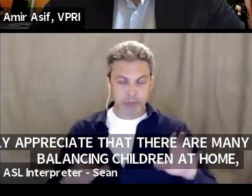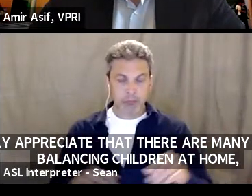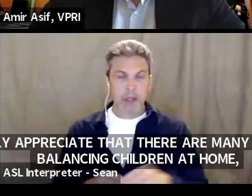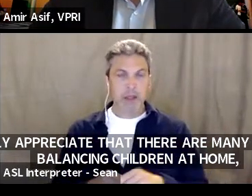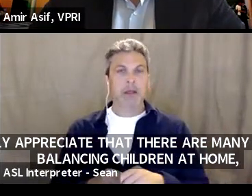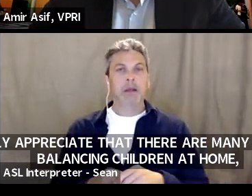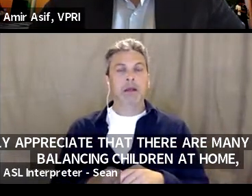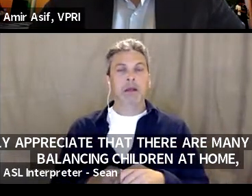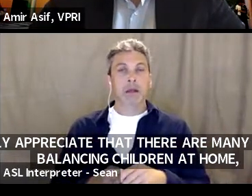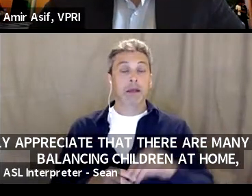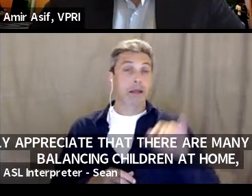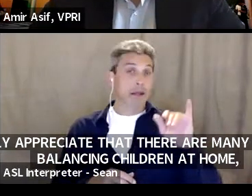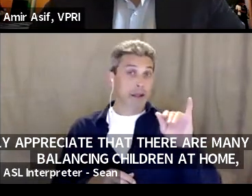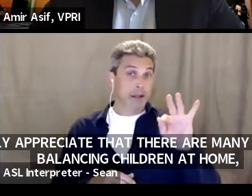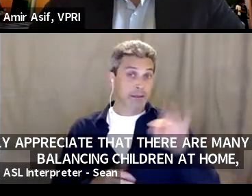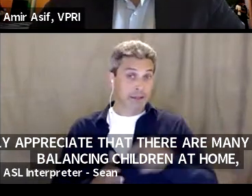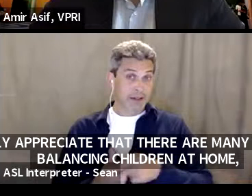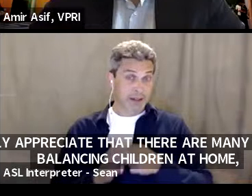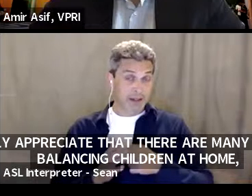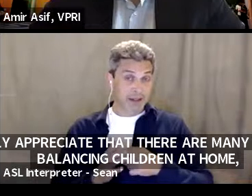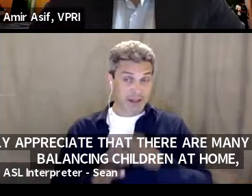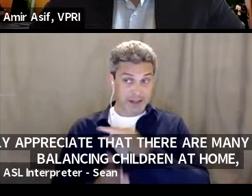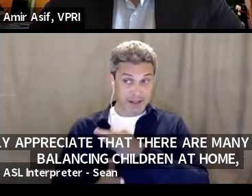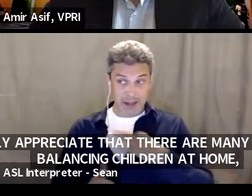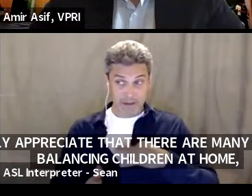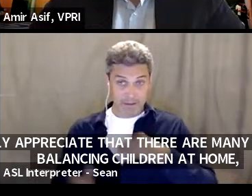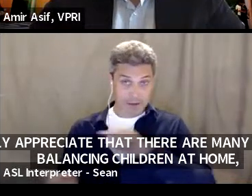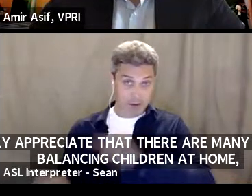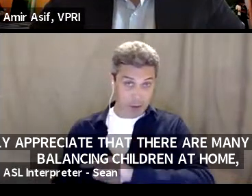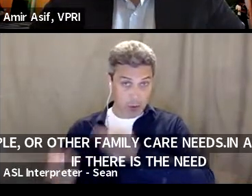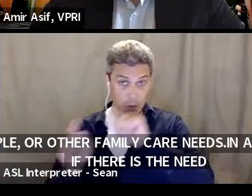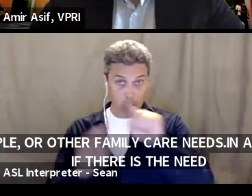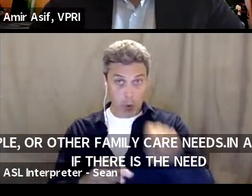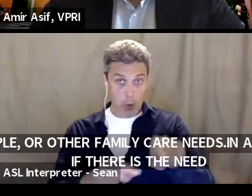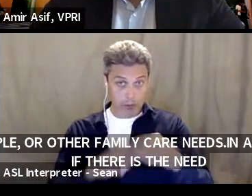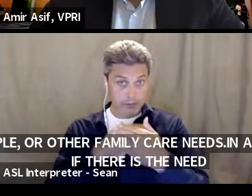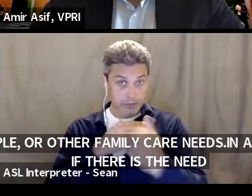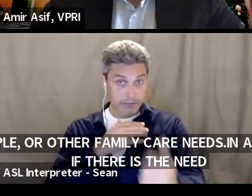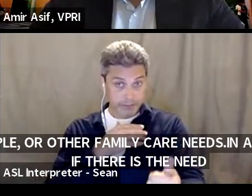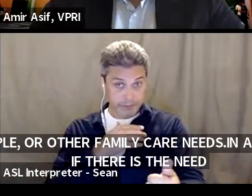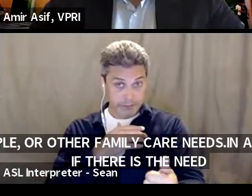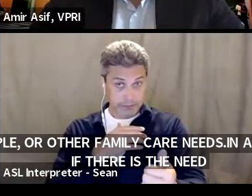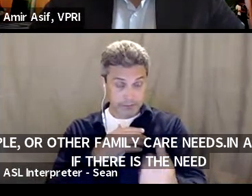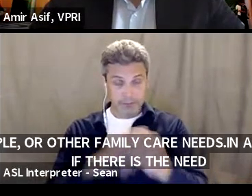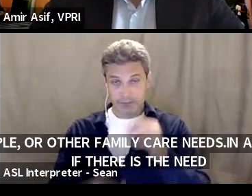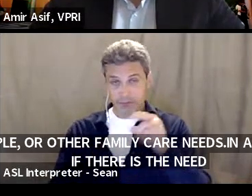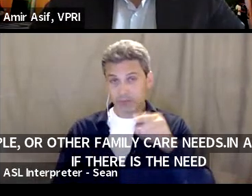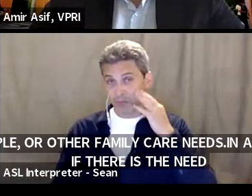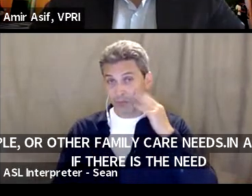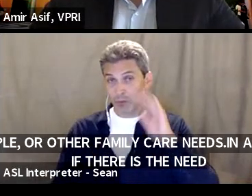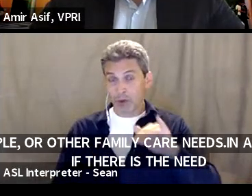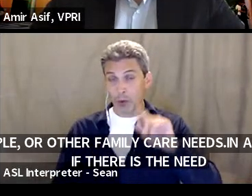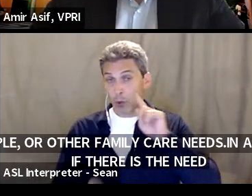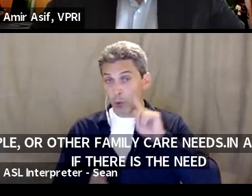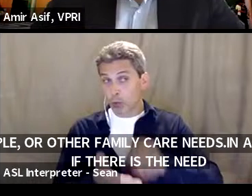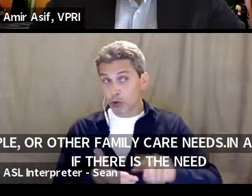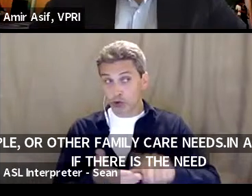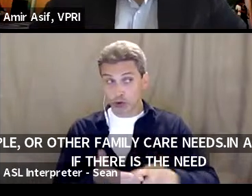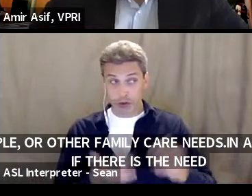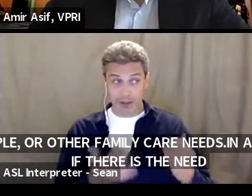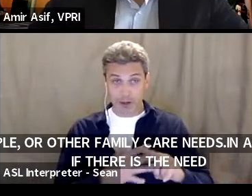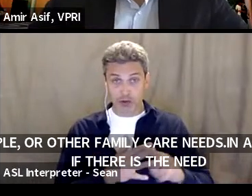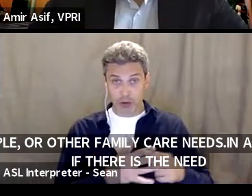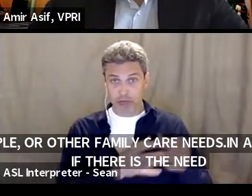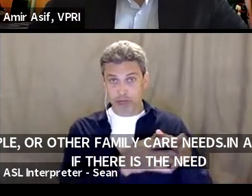is the need for required staff, and of course, as we increase research activities, as we